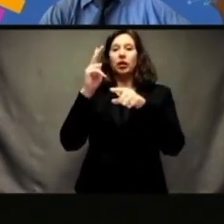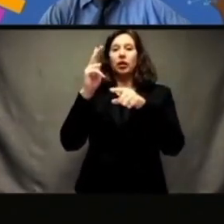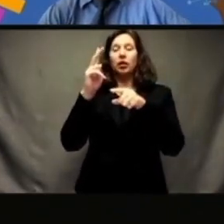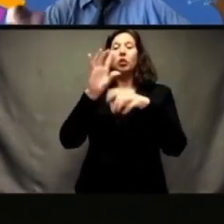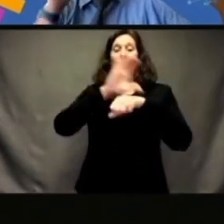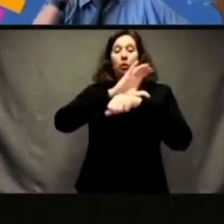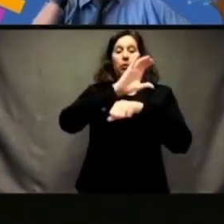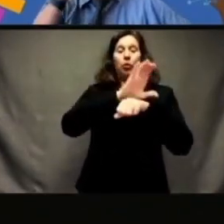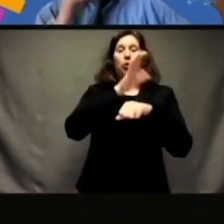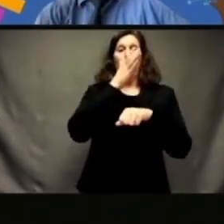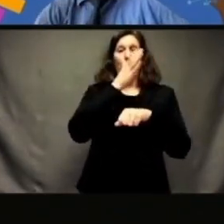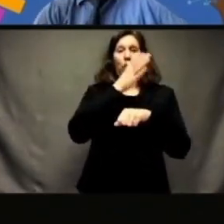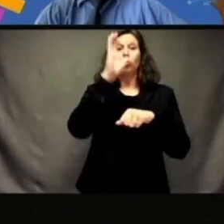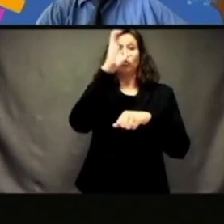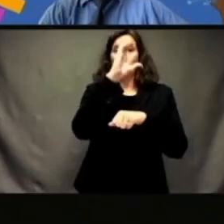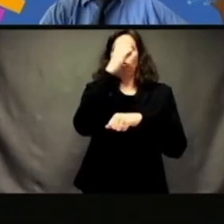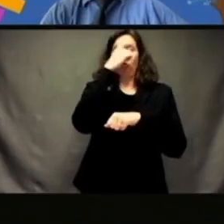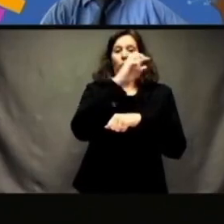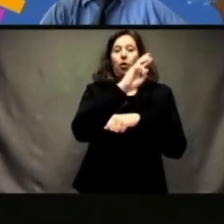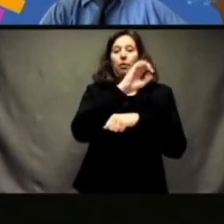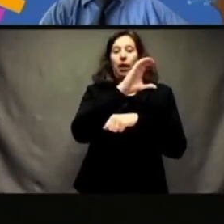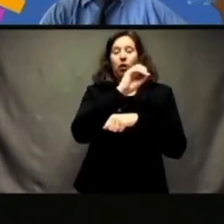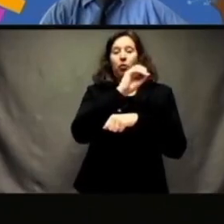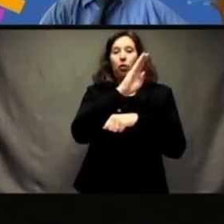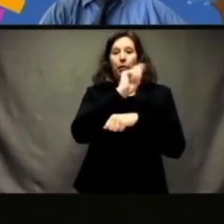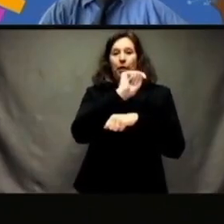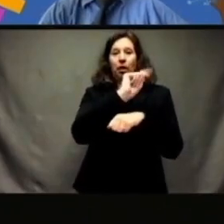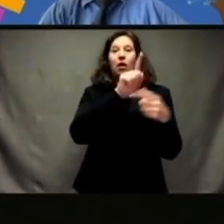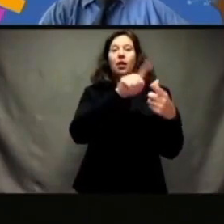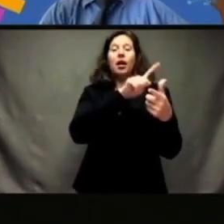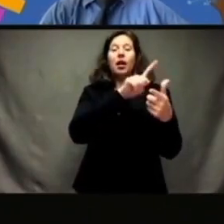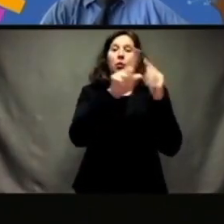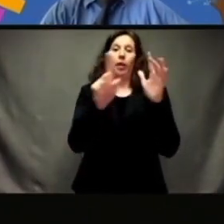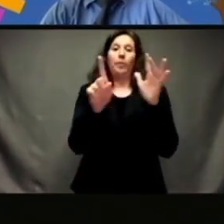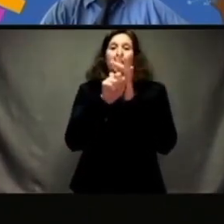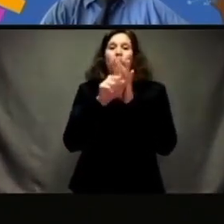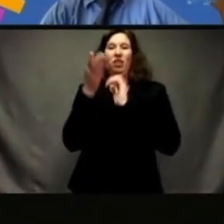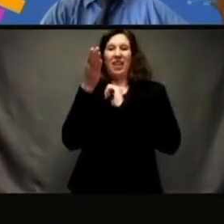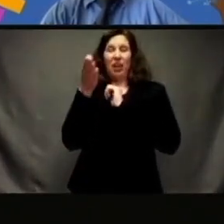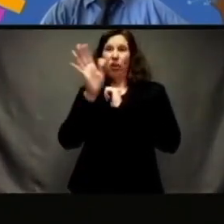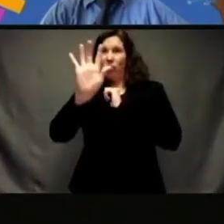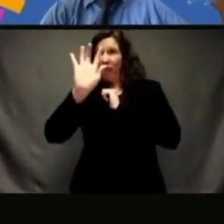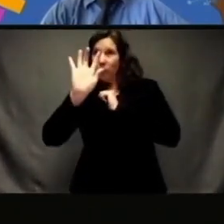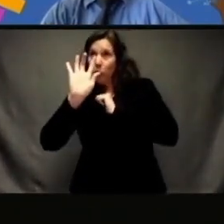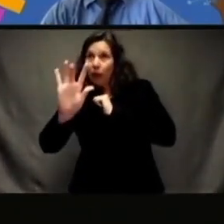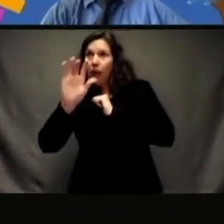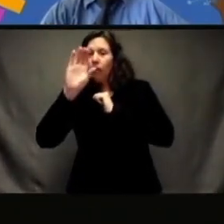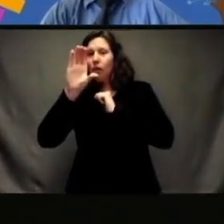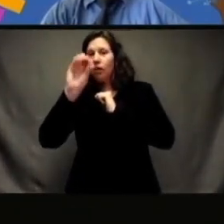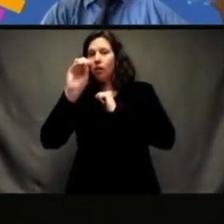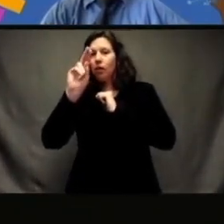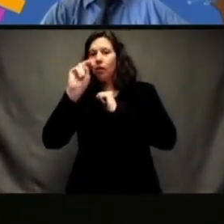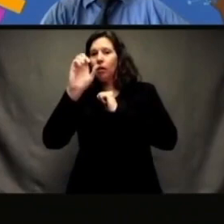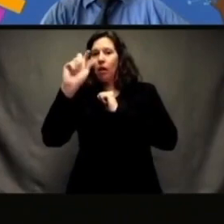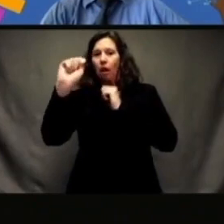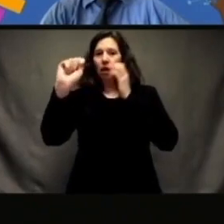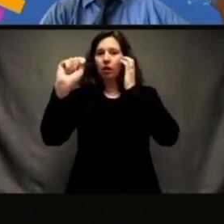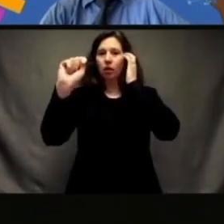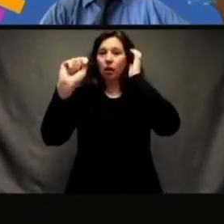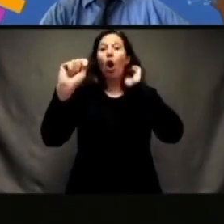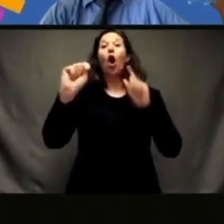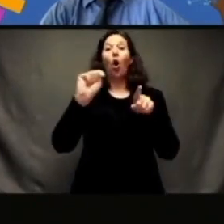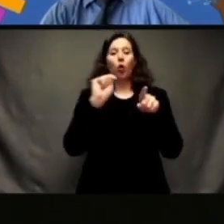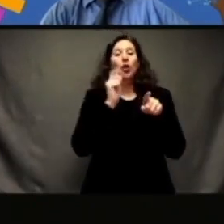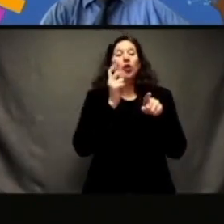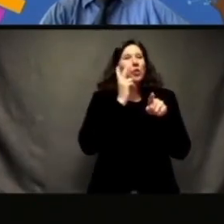will search for your microbit and then it will appear here, and you have to type the number that is